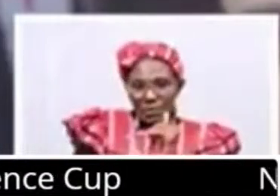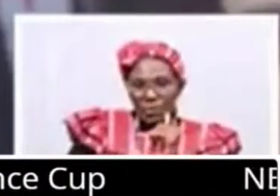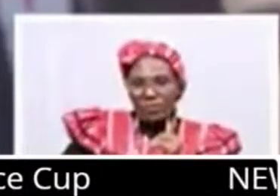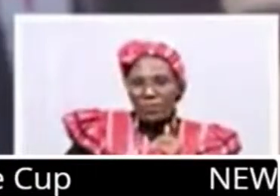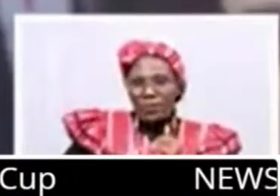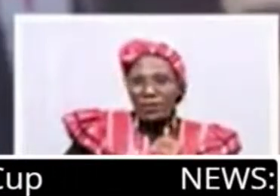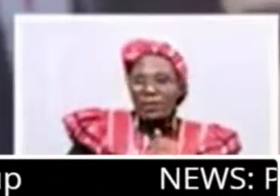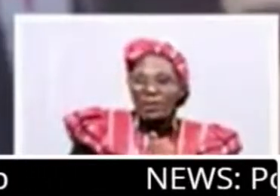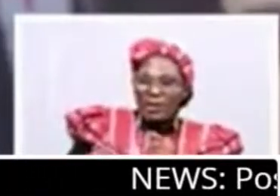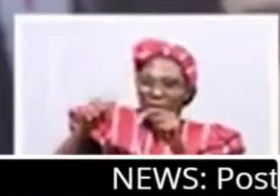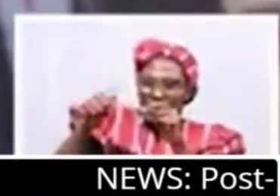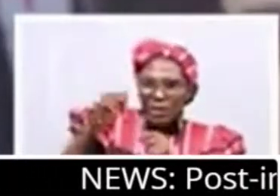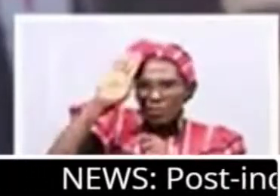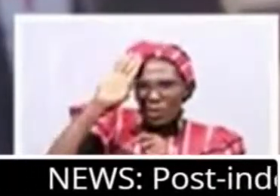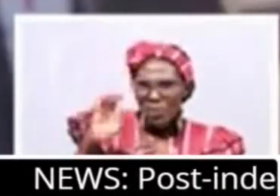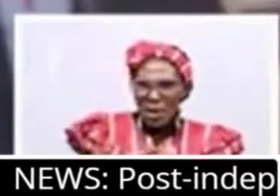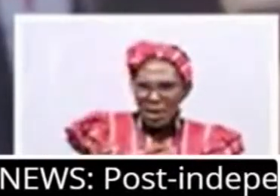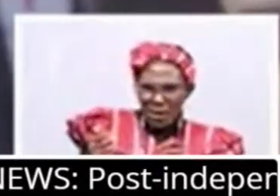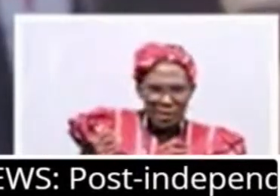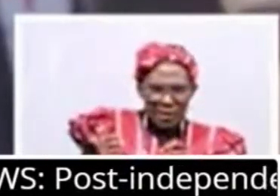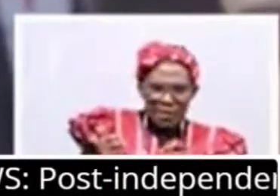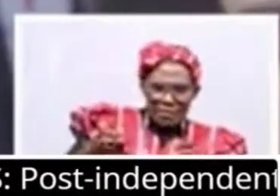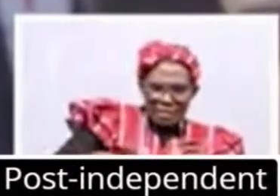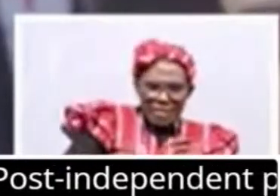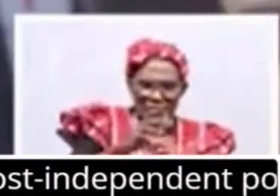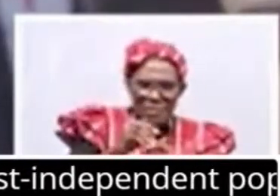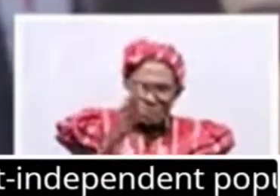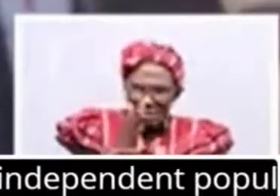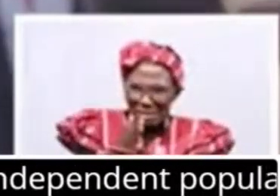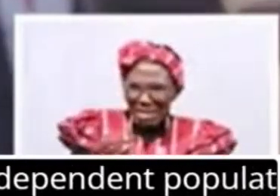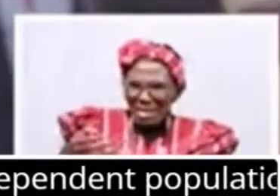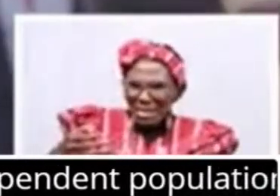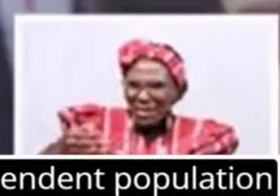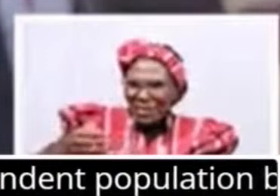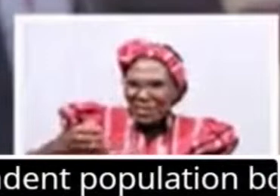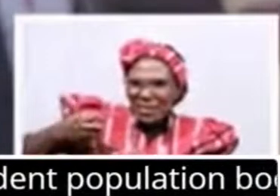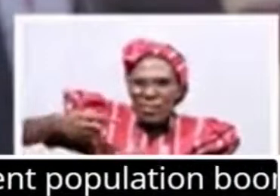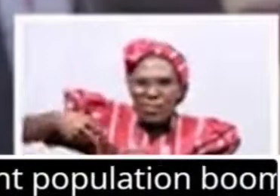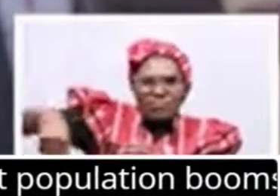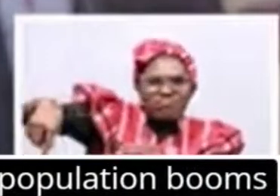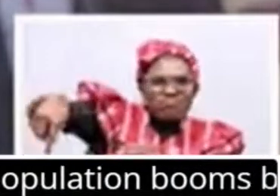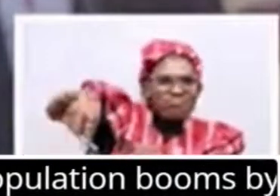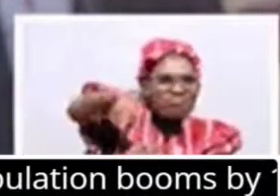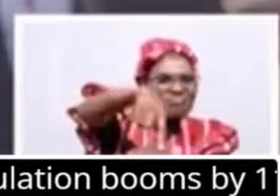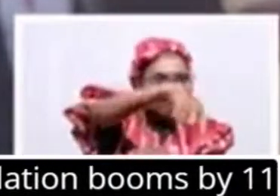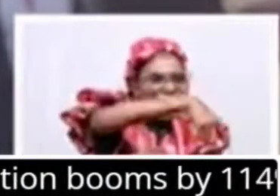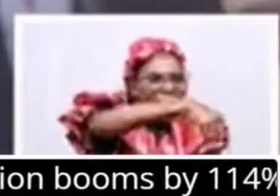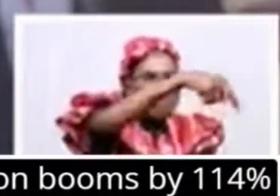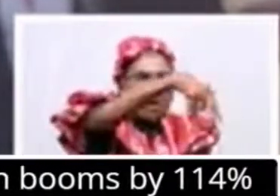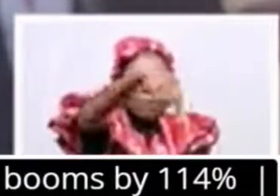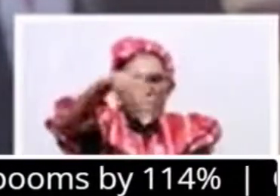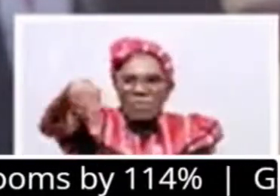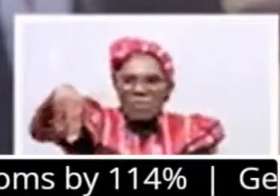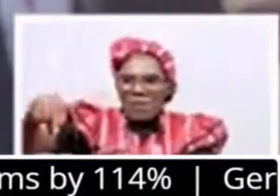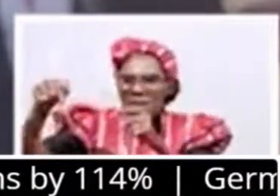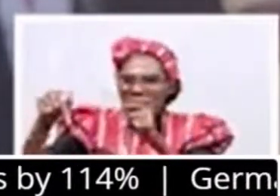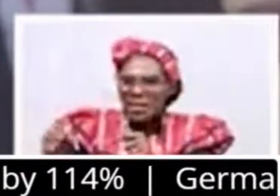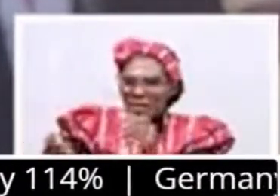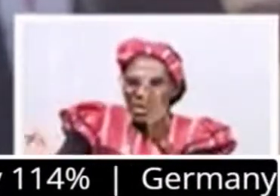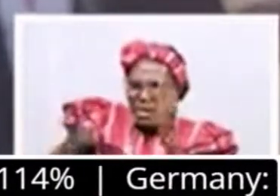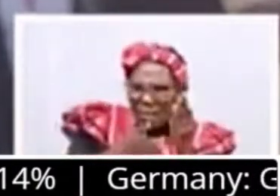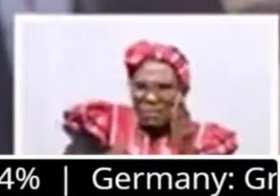they militarized the area, declared a decade-long curfew, and